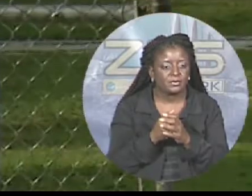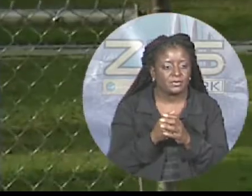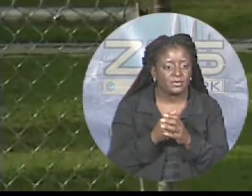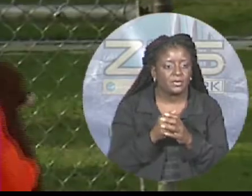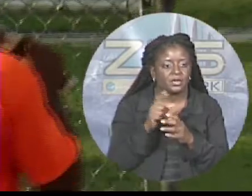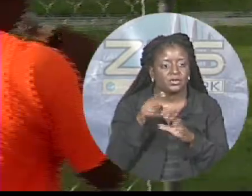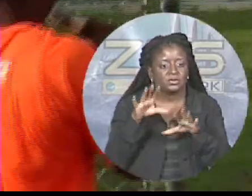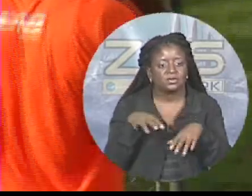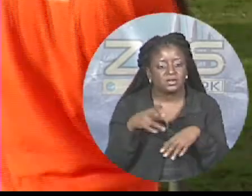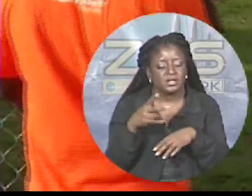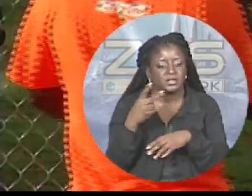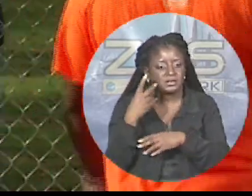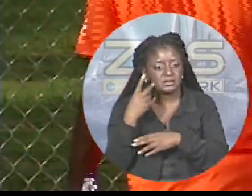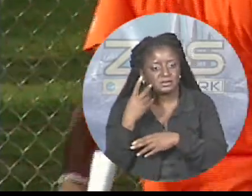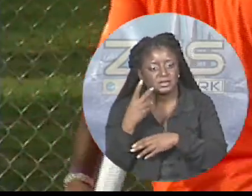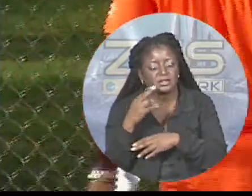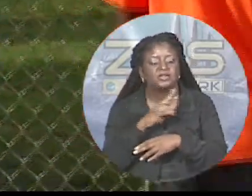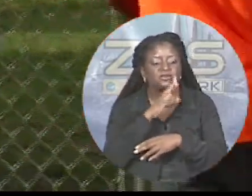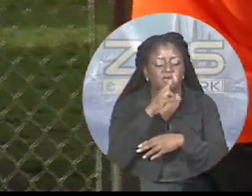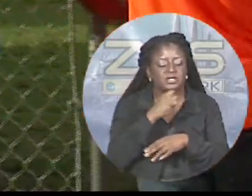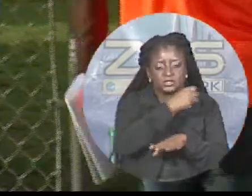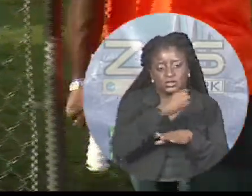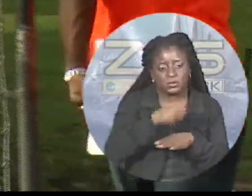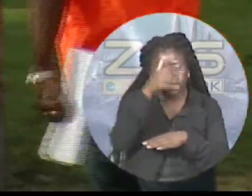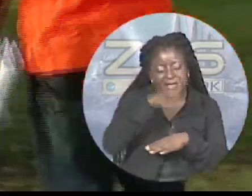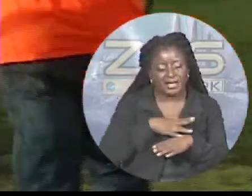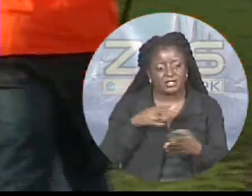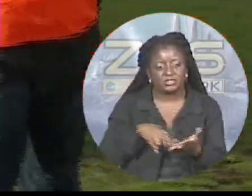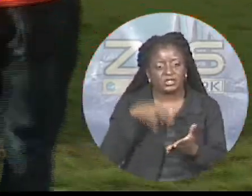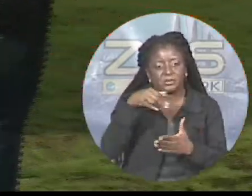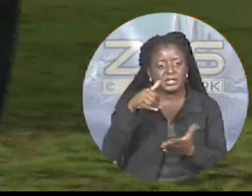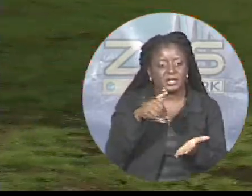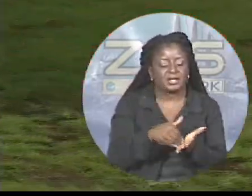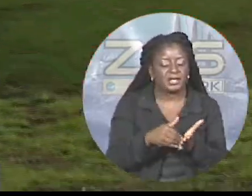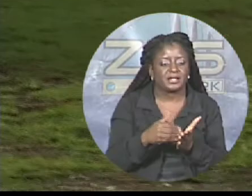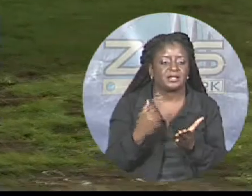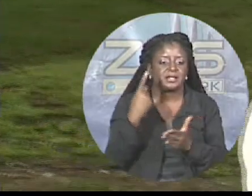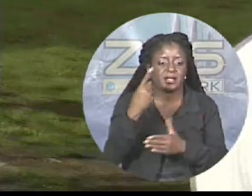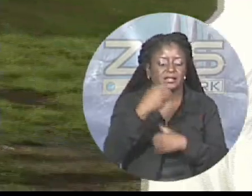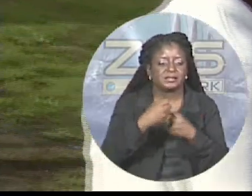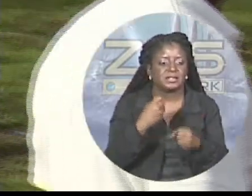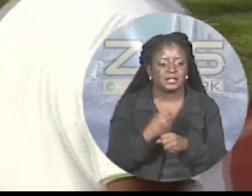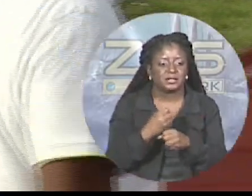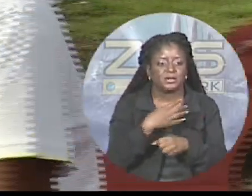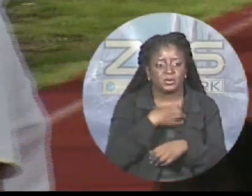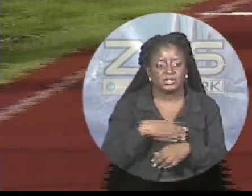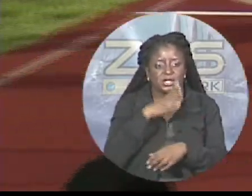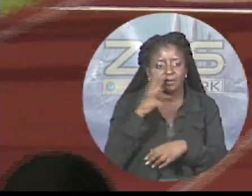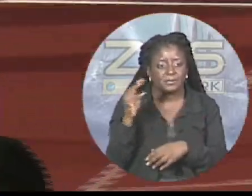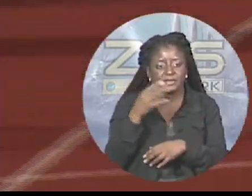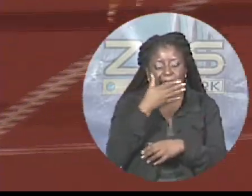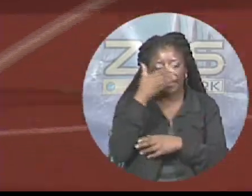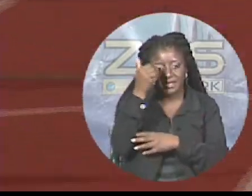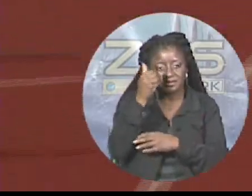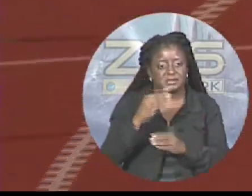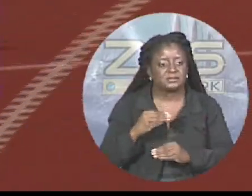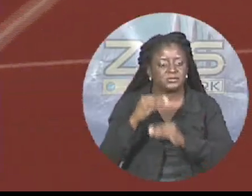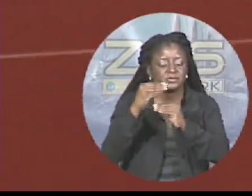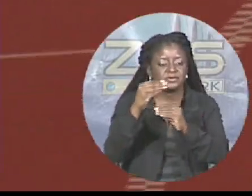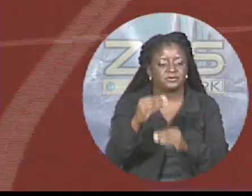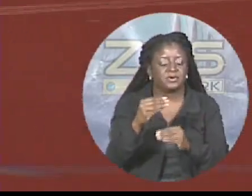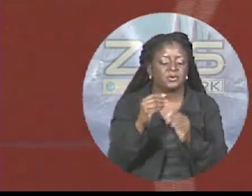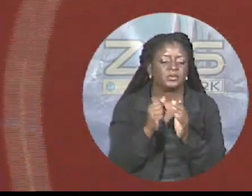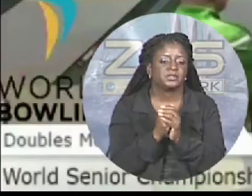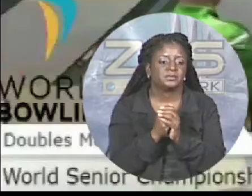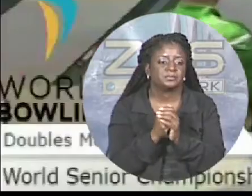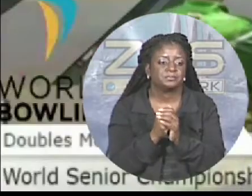I guess y'all could see the real Superman jumping again next year. Wishing Superman the best moving forward. For ZNS Total Sports, I'm